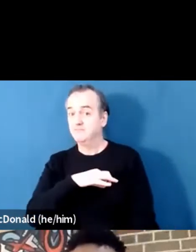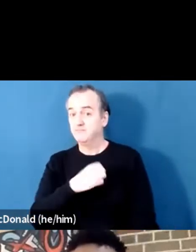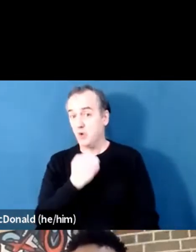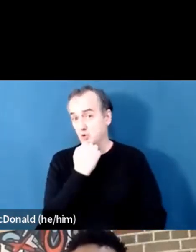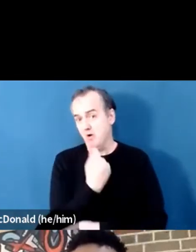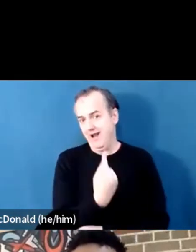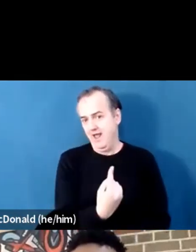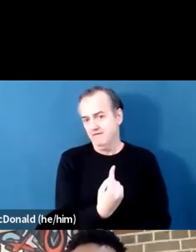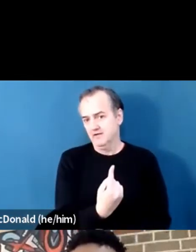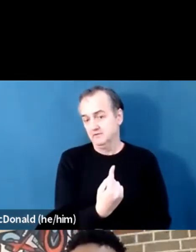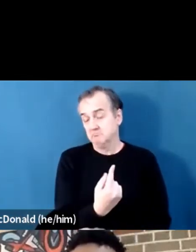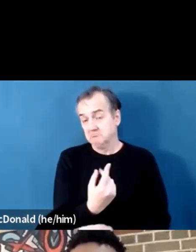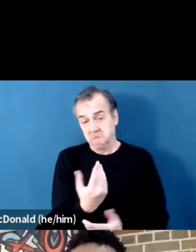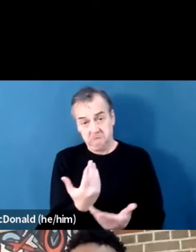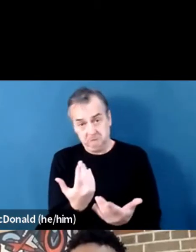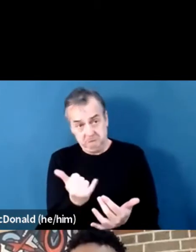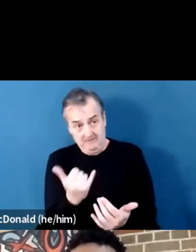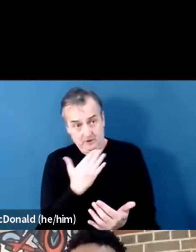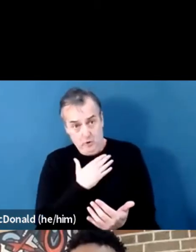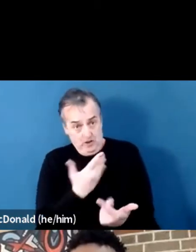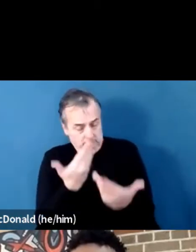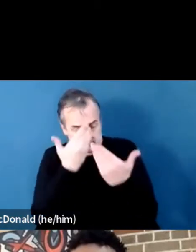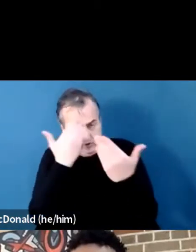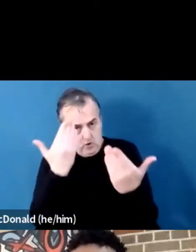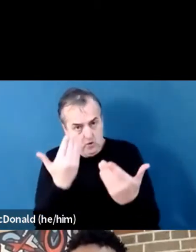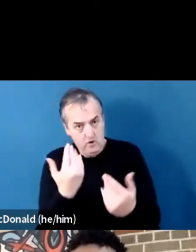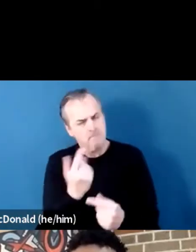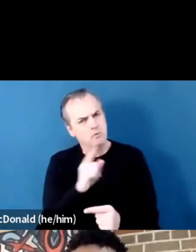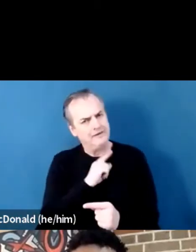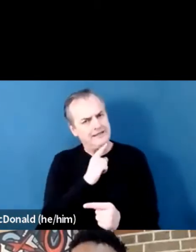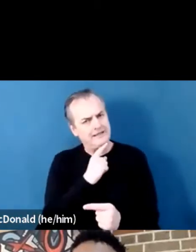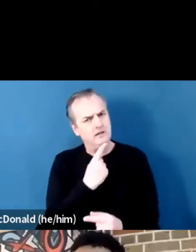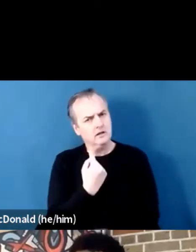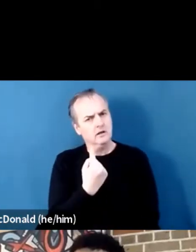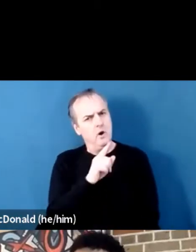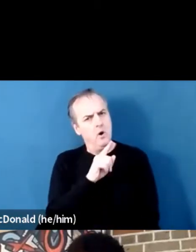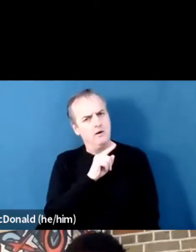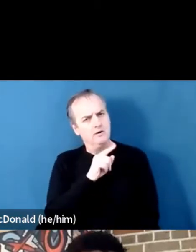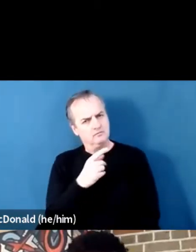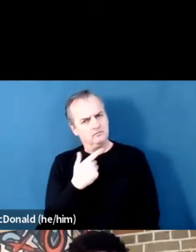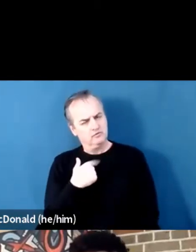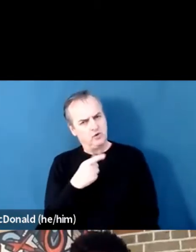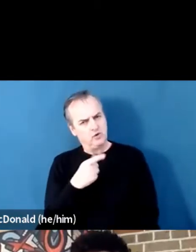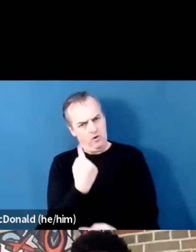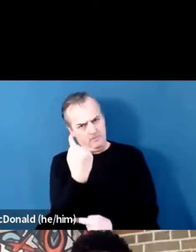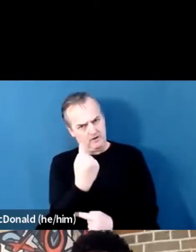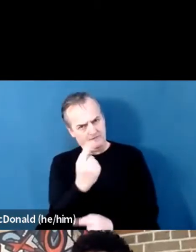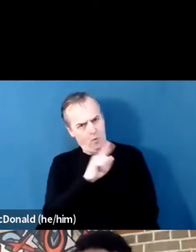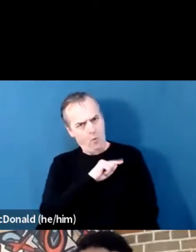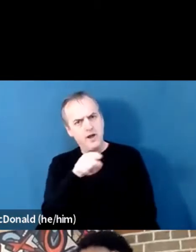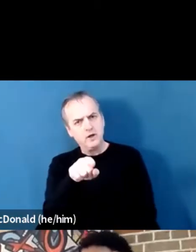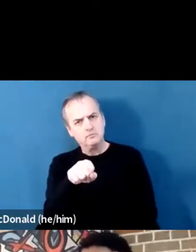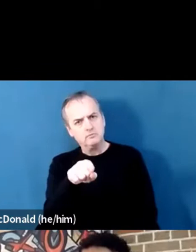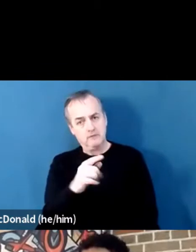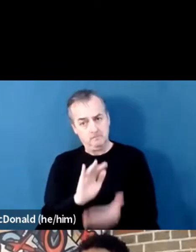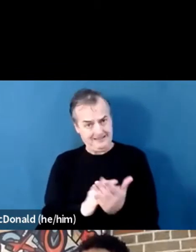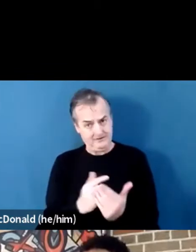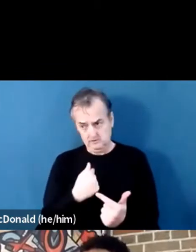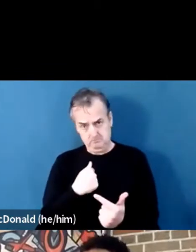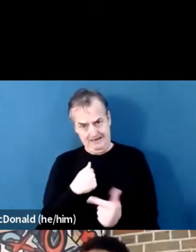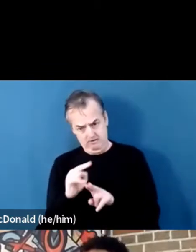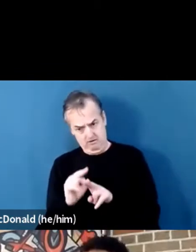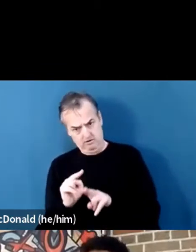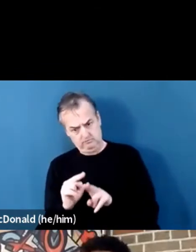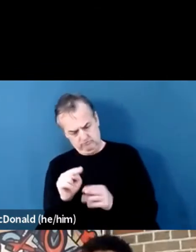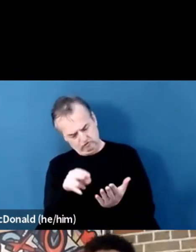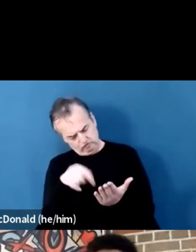some people like to do, some people don't, but why you? I put this in because I've recently been asked to do this because I'm